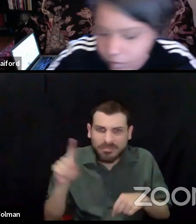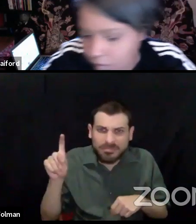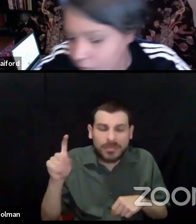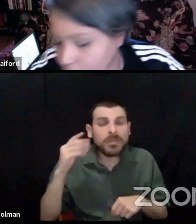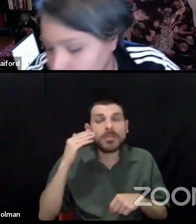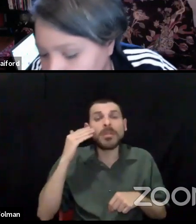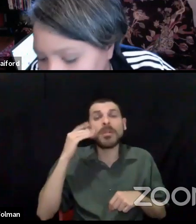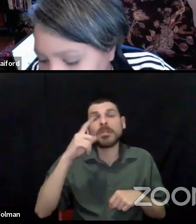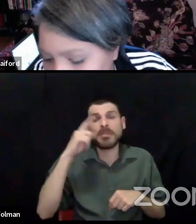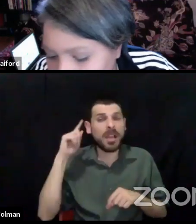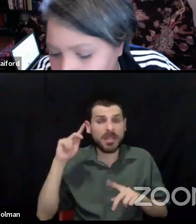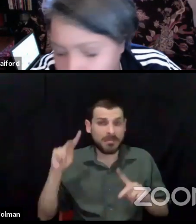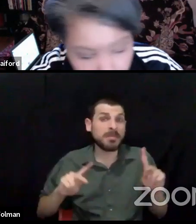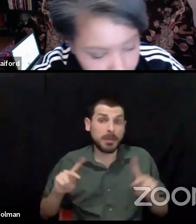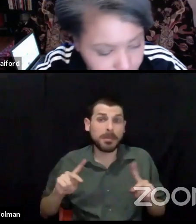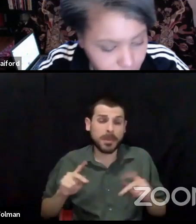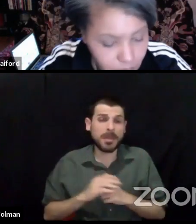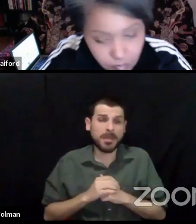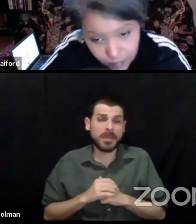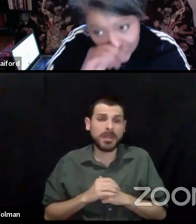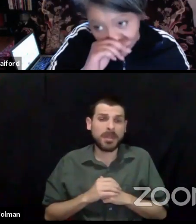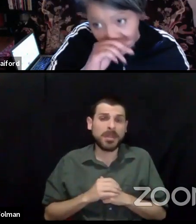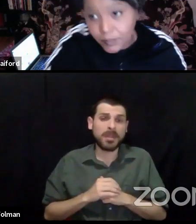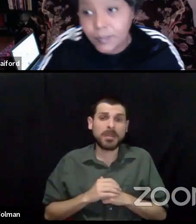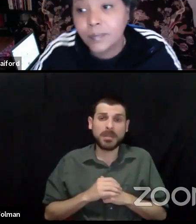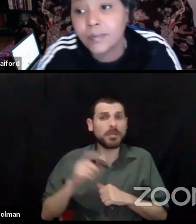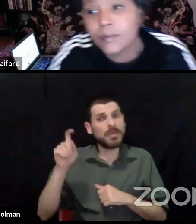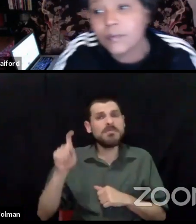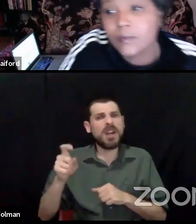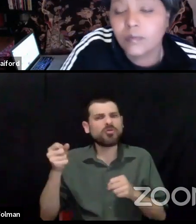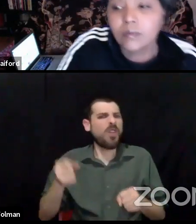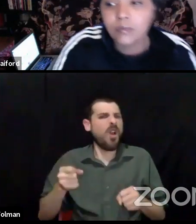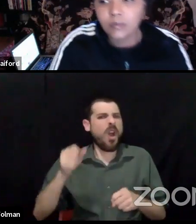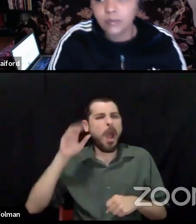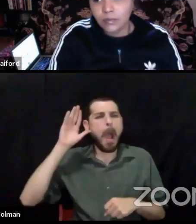people, we're expected to be very strong and resilient.